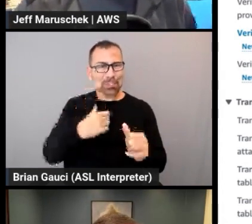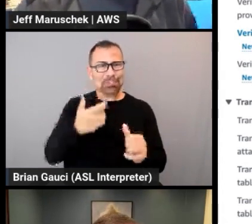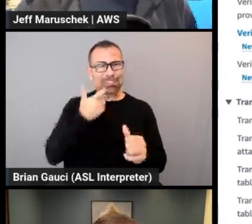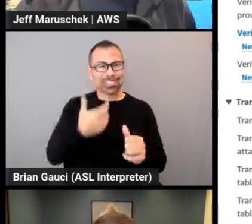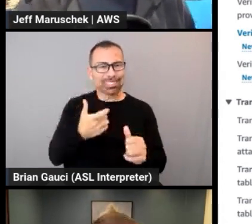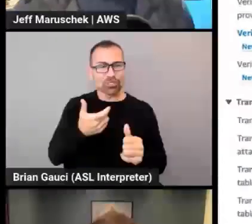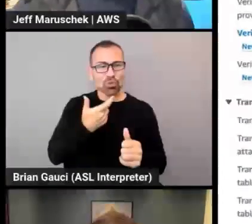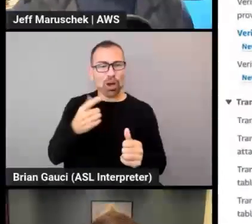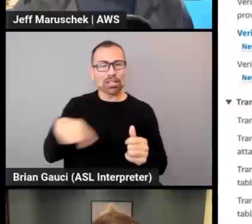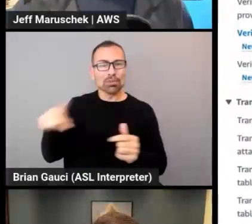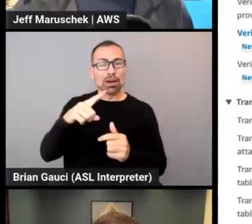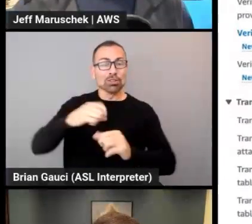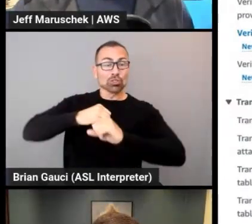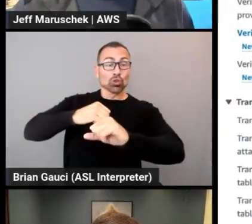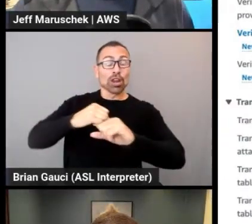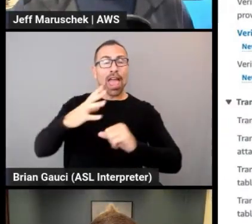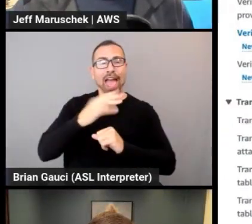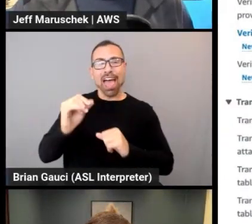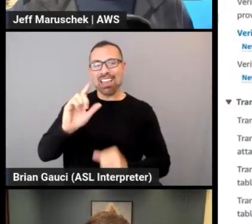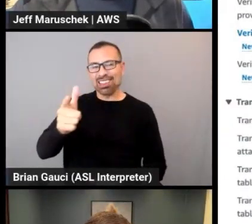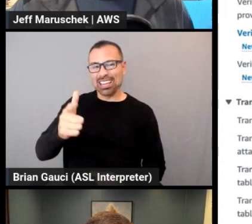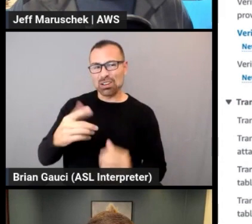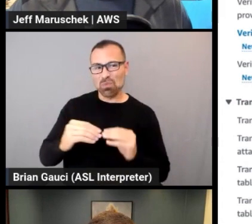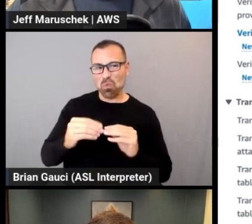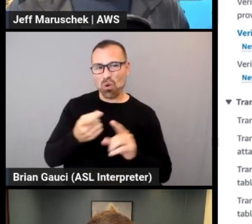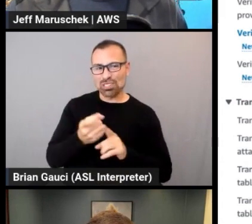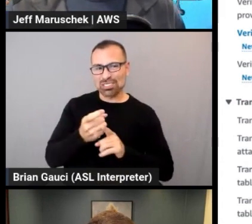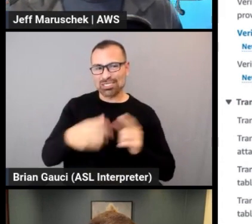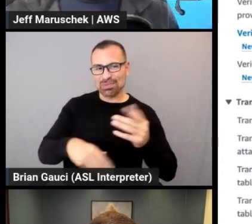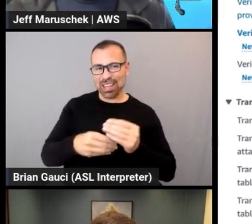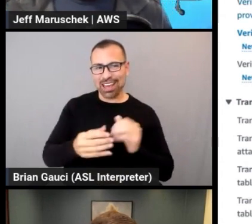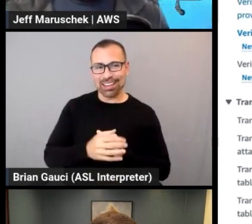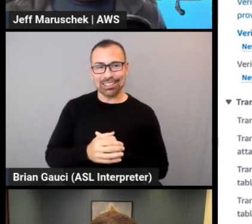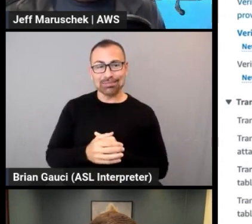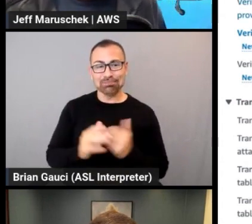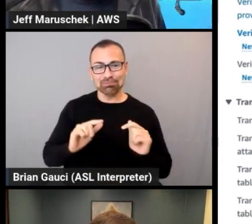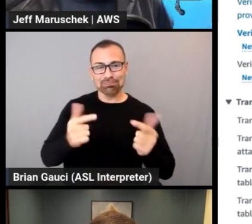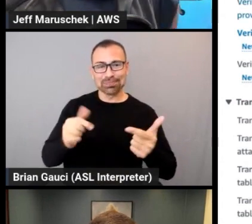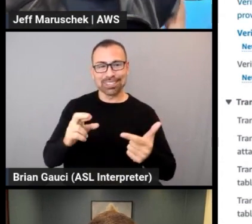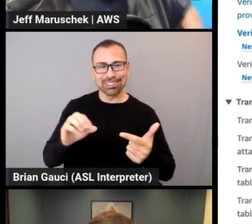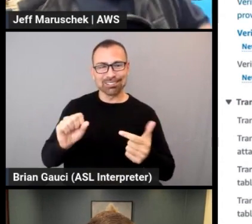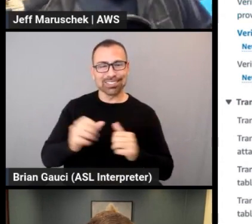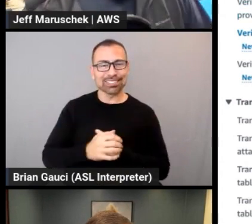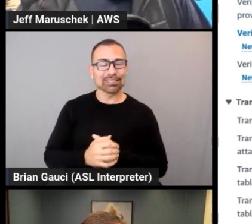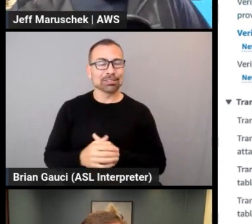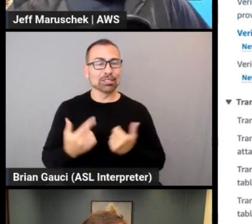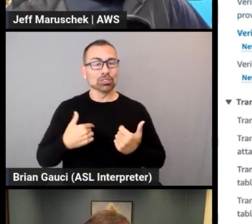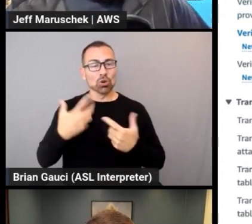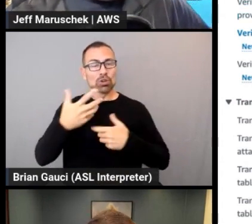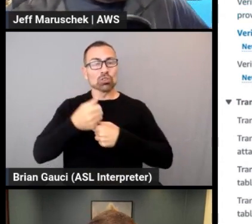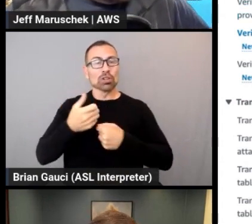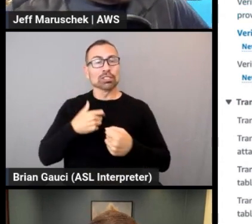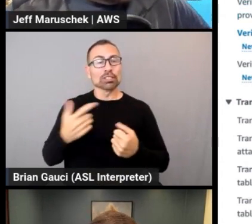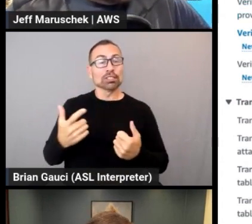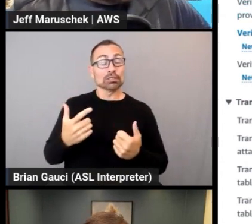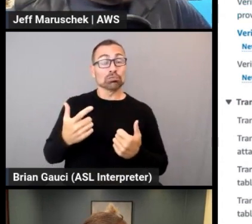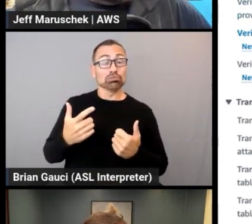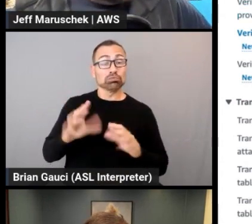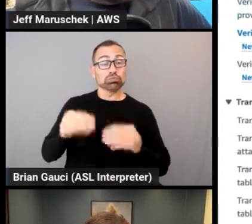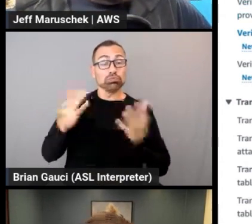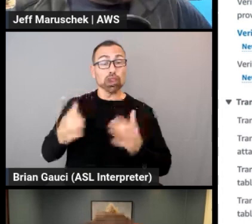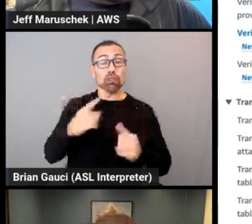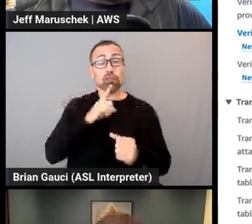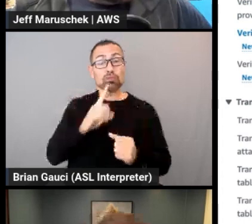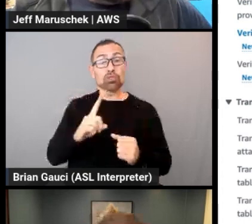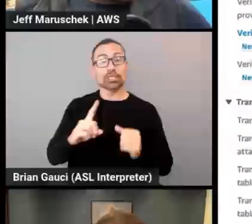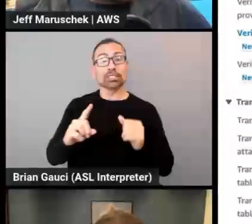ahead. Yep. So we've created a device trust provider, which is Identity Center. We've created an instance. Inside